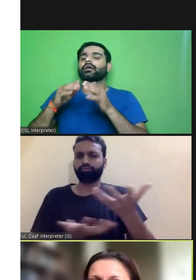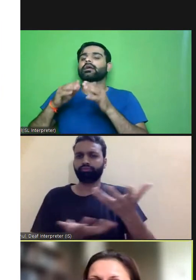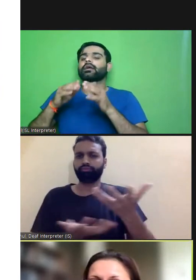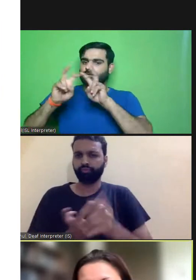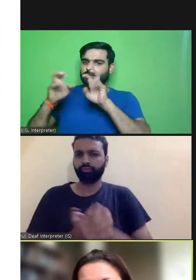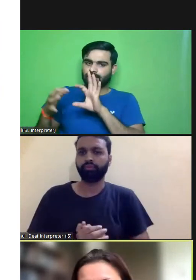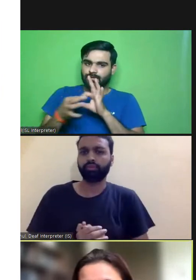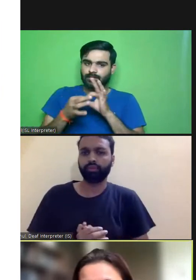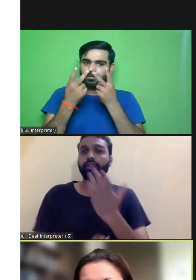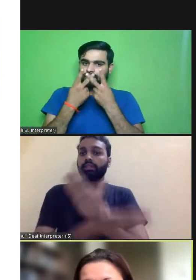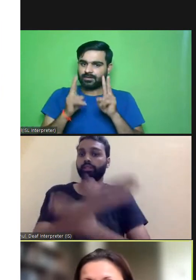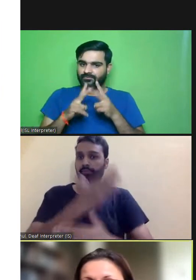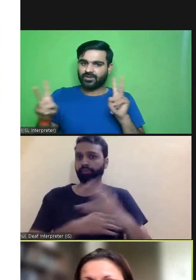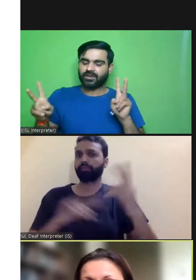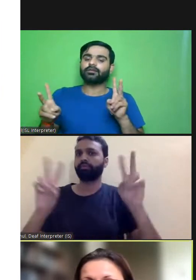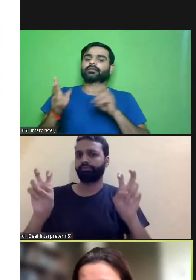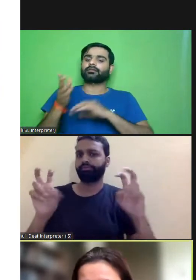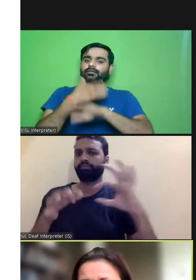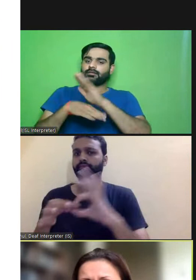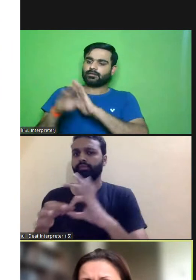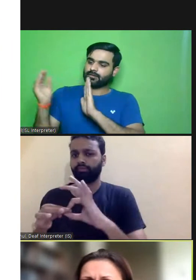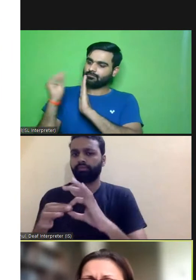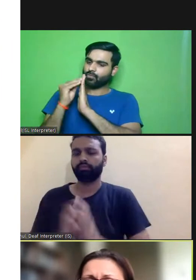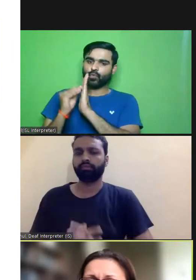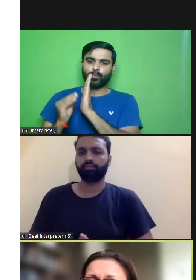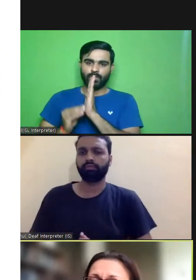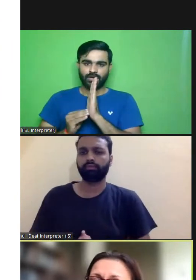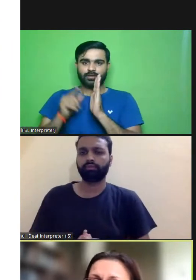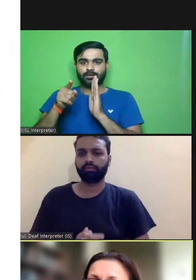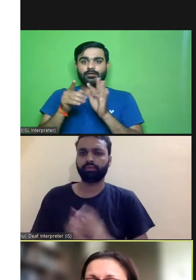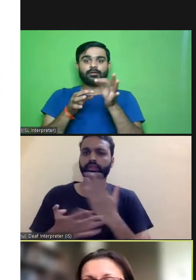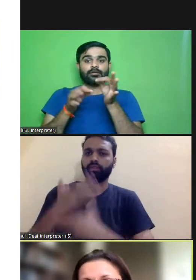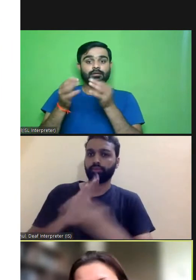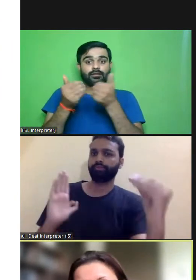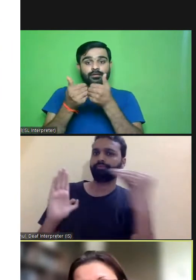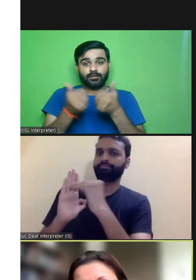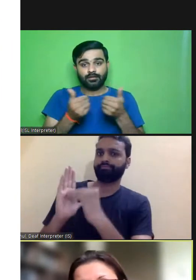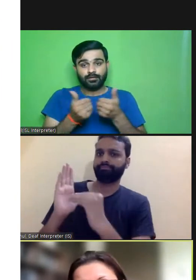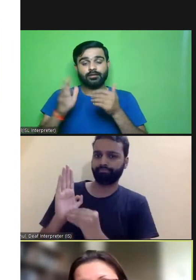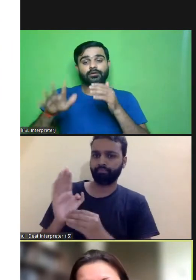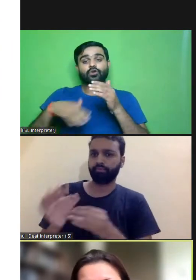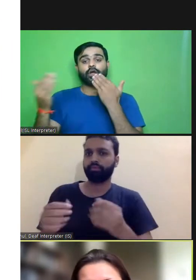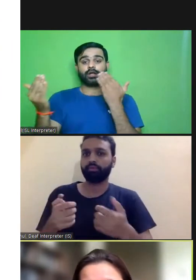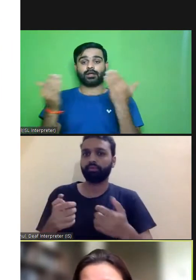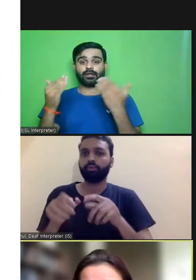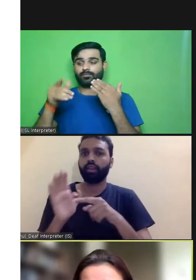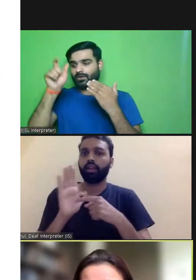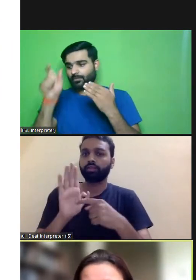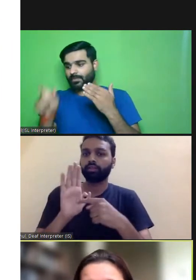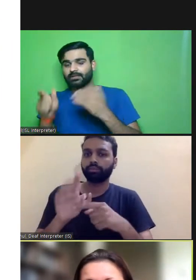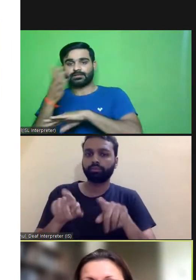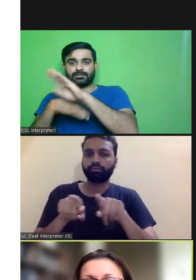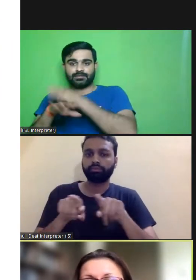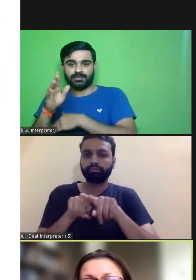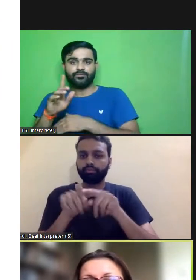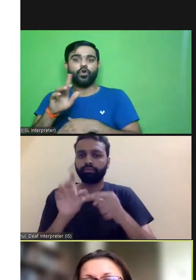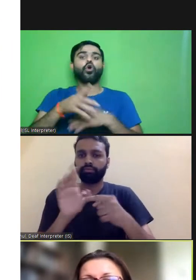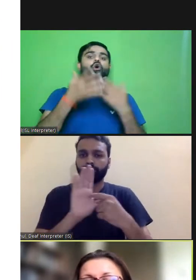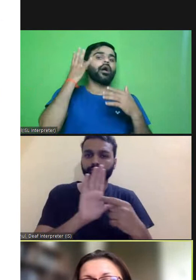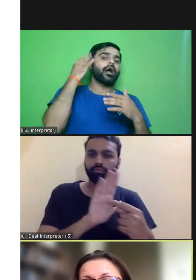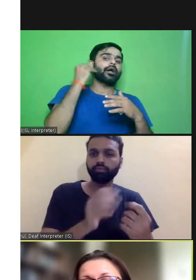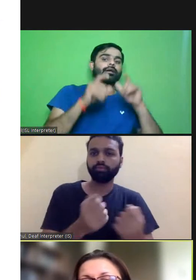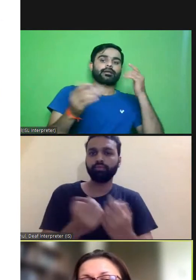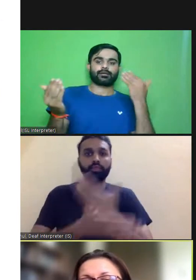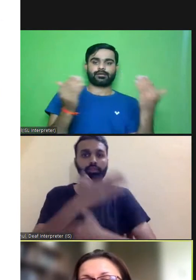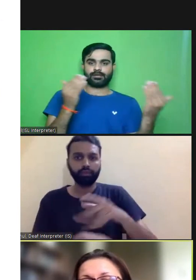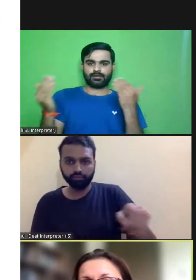between different disability status and severities, and also compared for persons with and without disability. What they found is that in